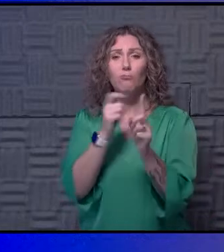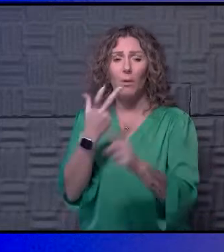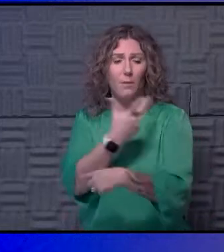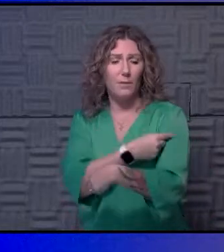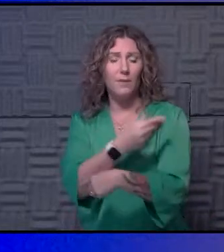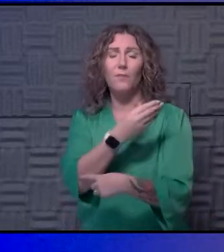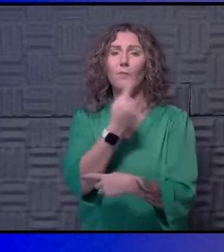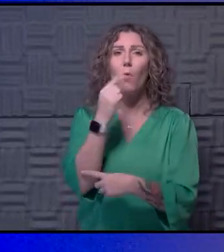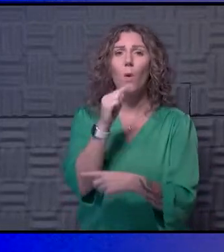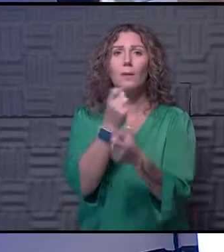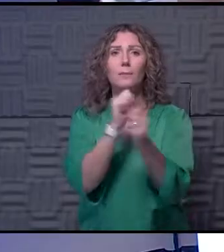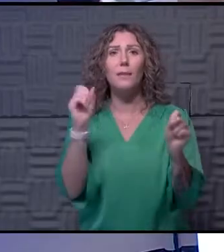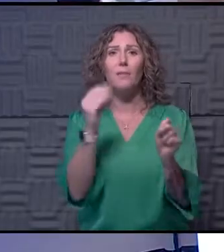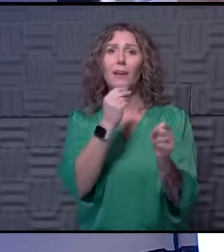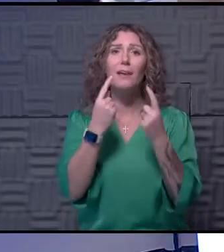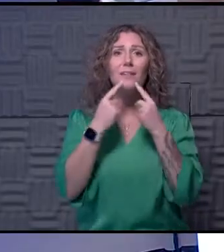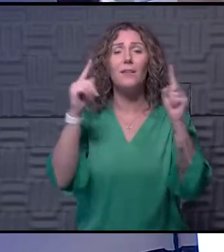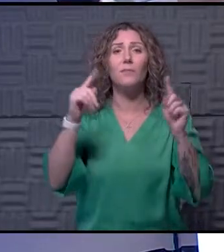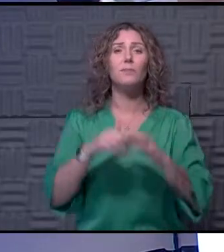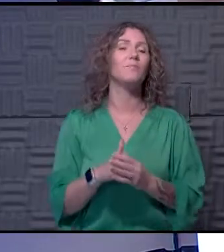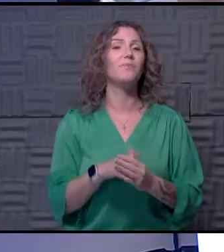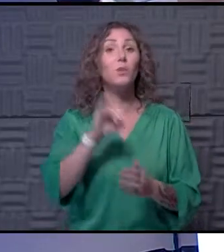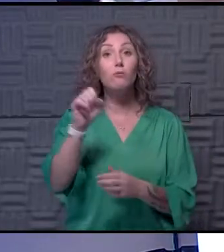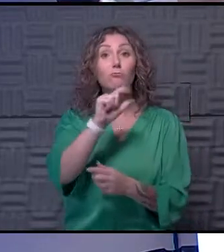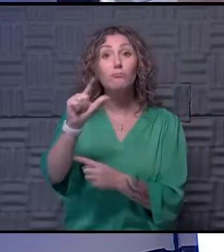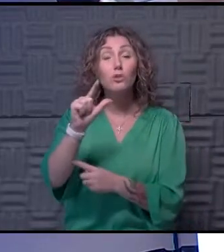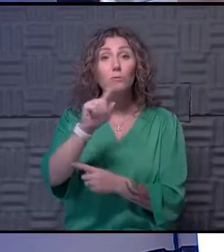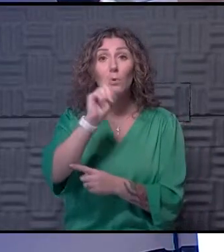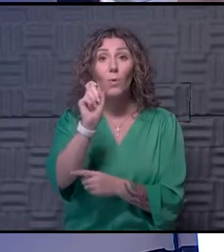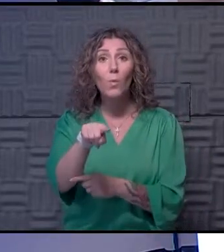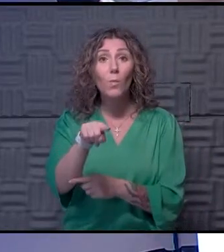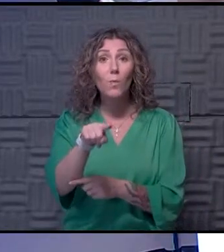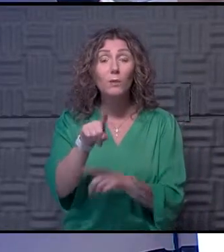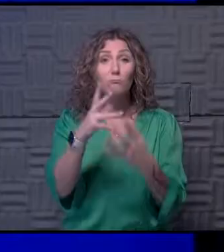and efficacy. Jill, let's see what questions we have